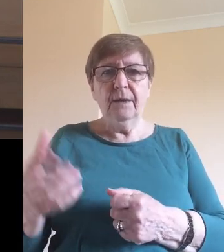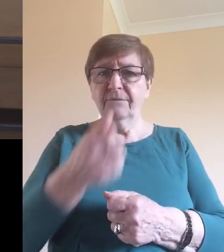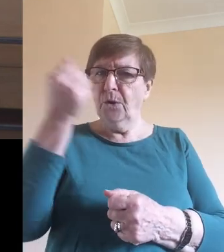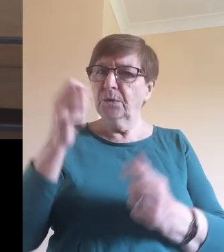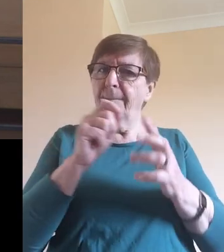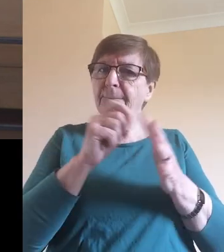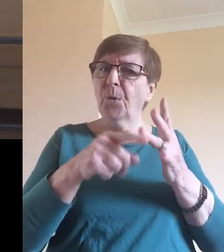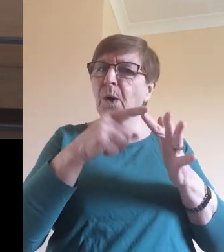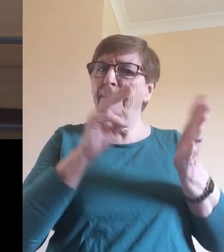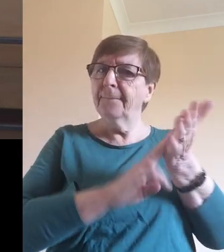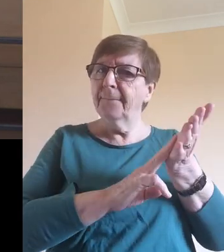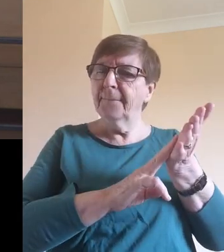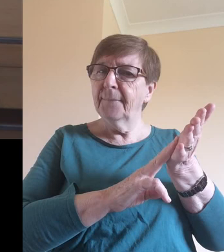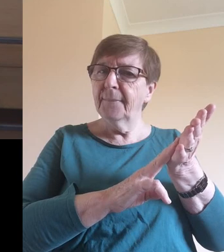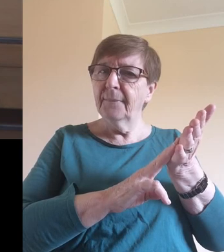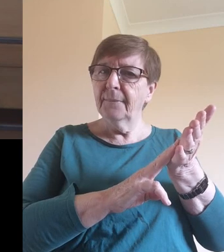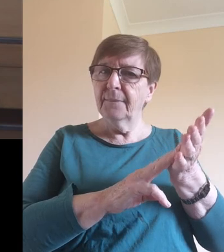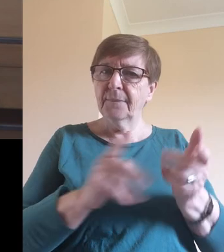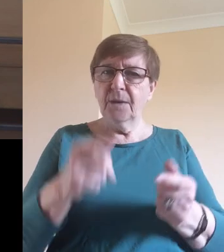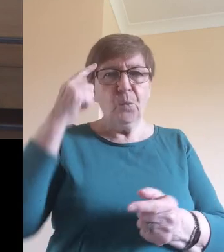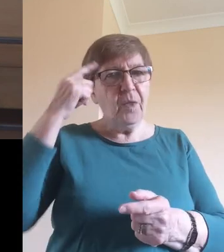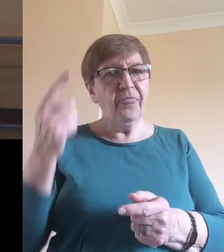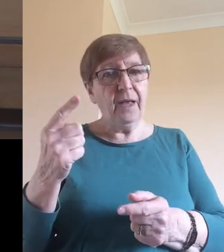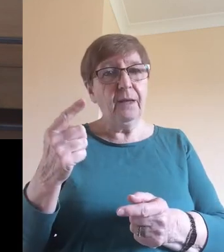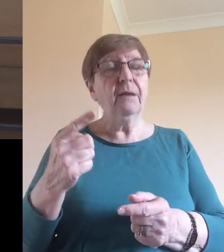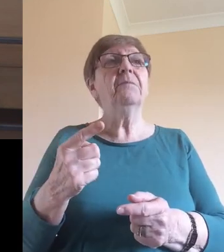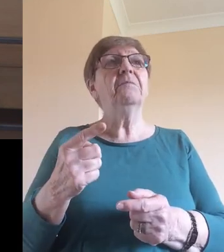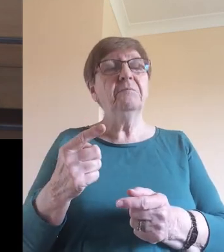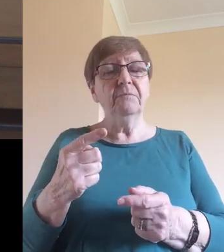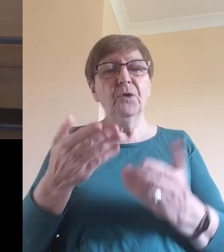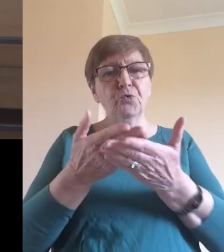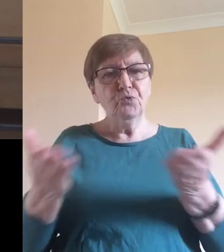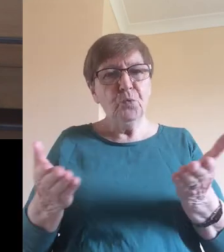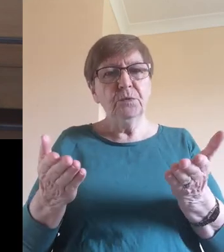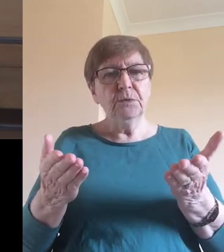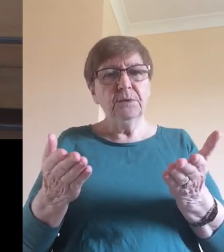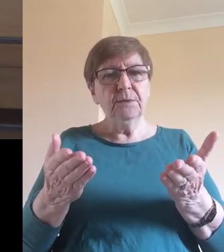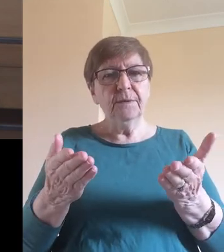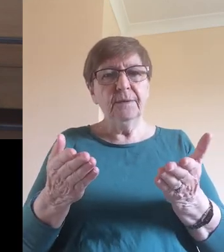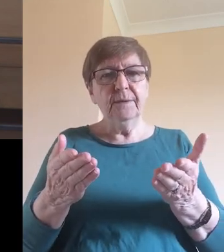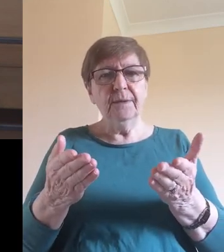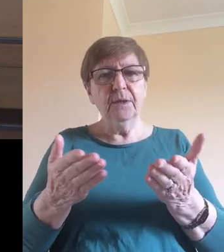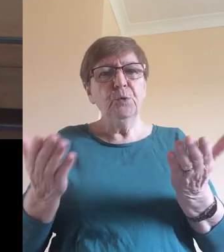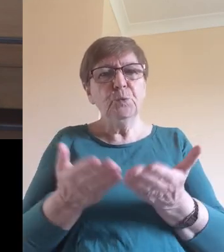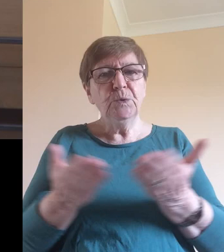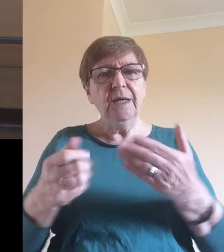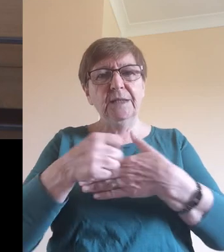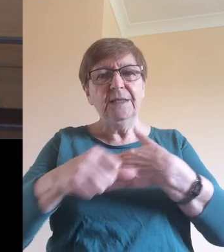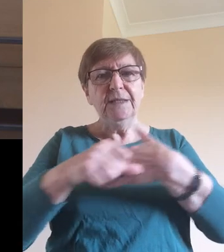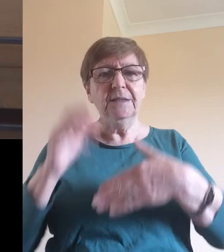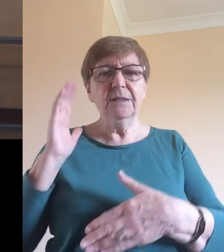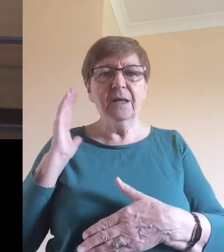that you're about to hear, which we think reflects and reinforces today's Easter Sunday